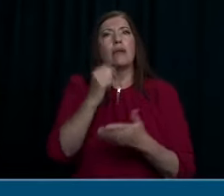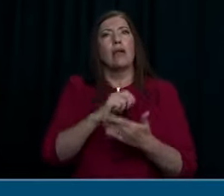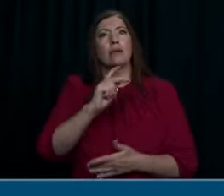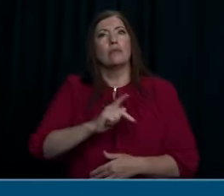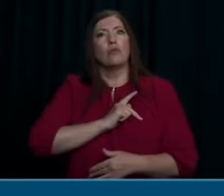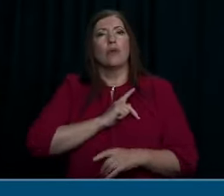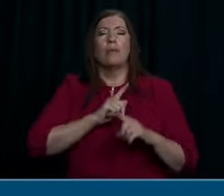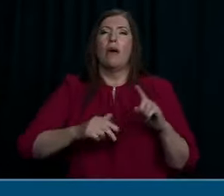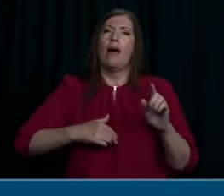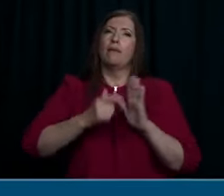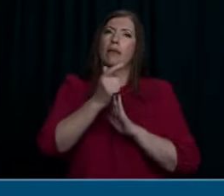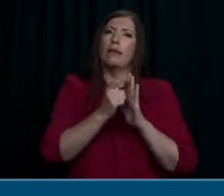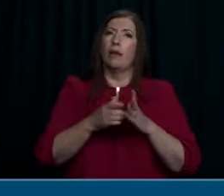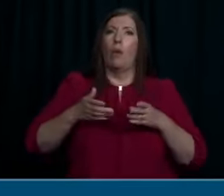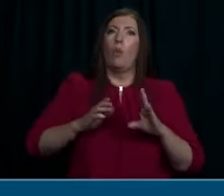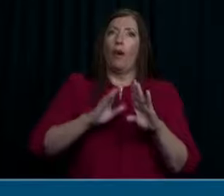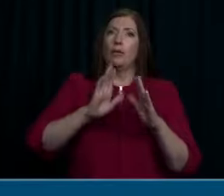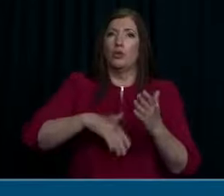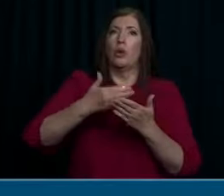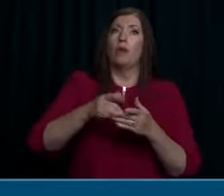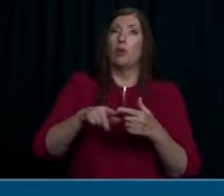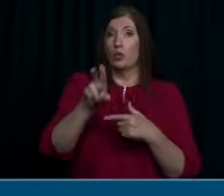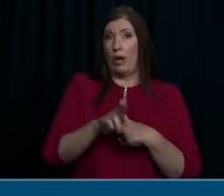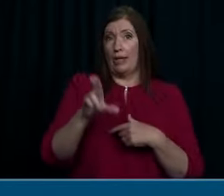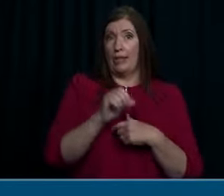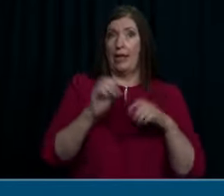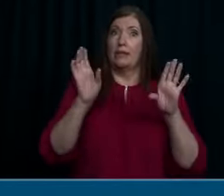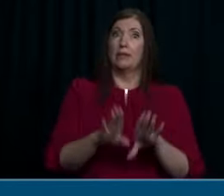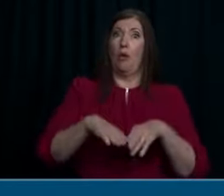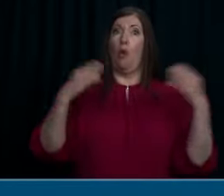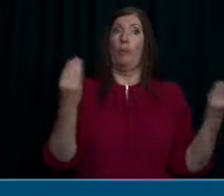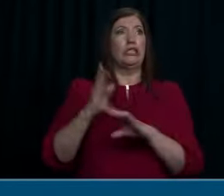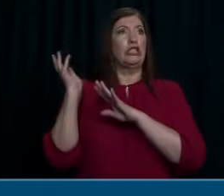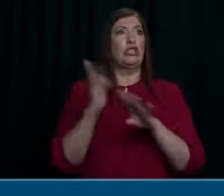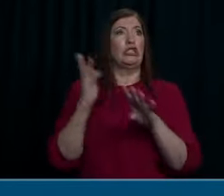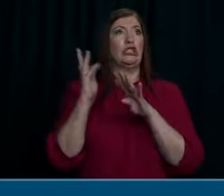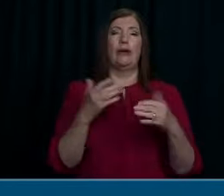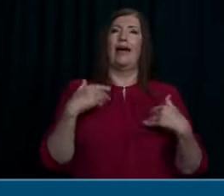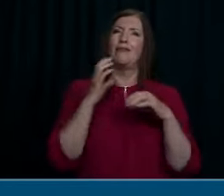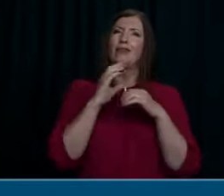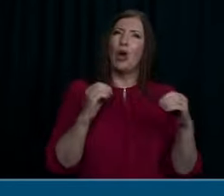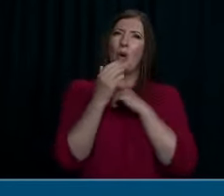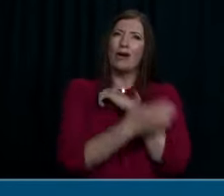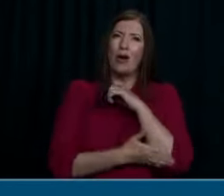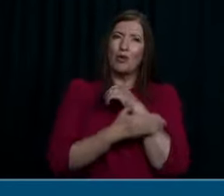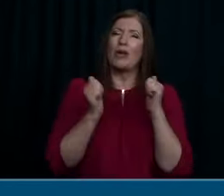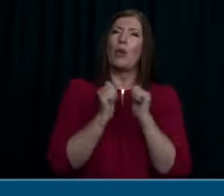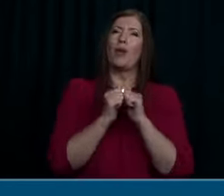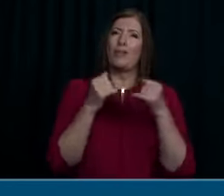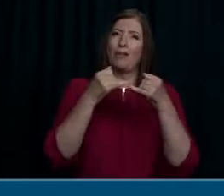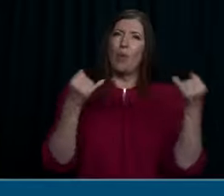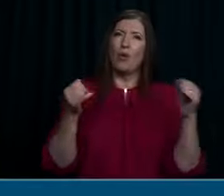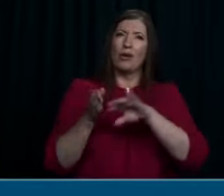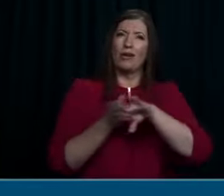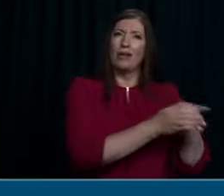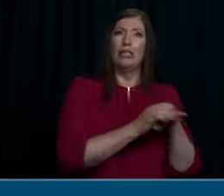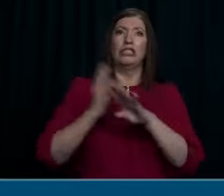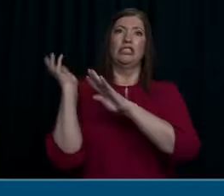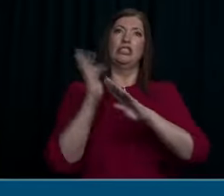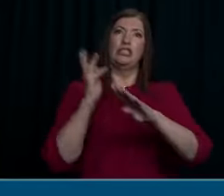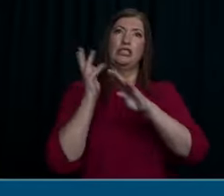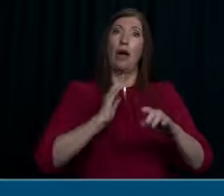there is a legal way to do it. Open borders, you don't have a country with open borders. So our